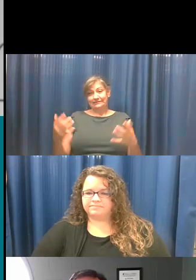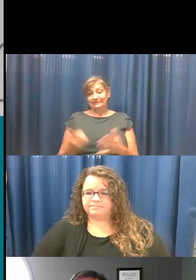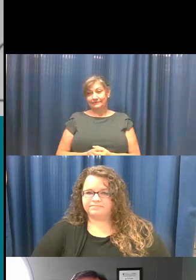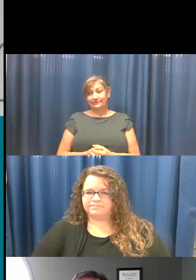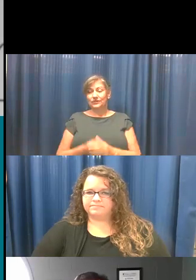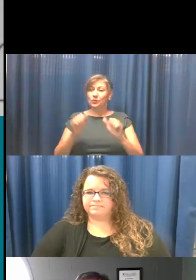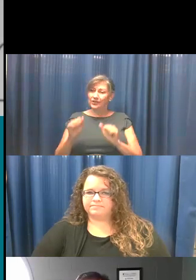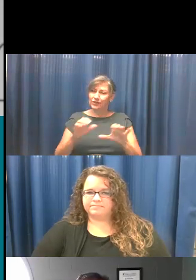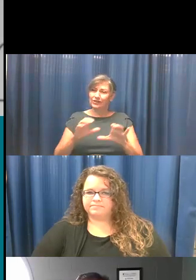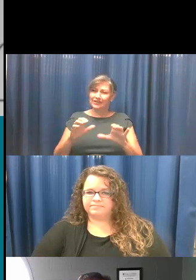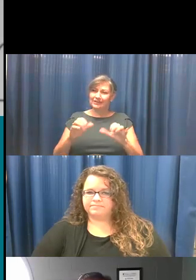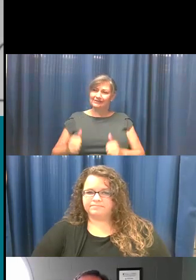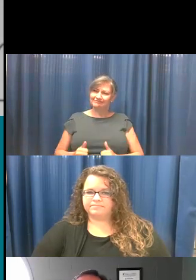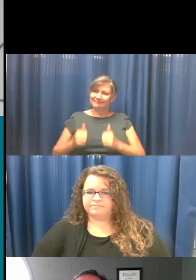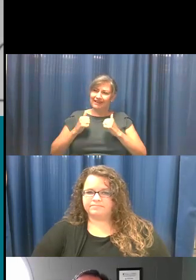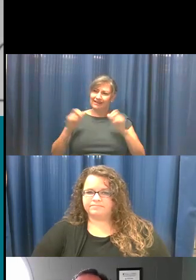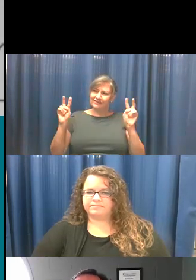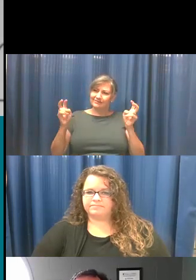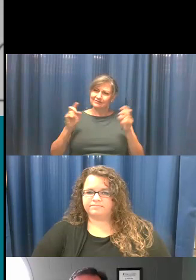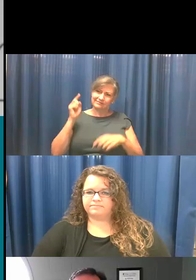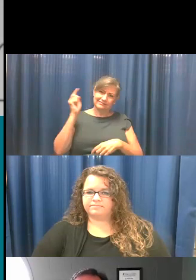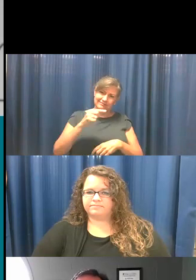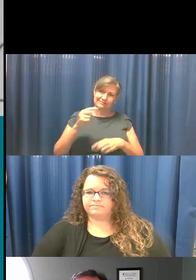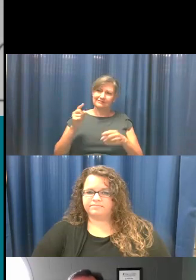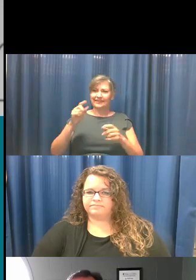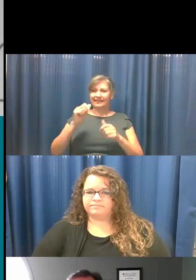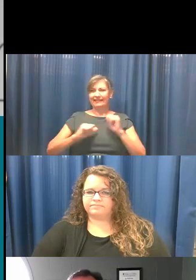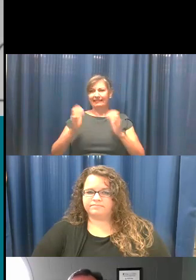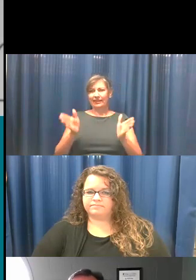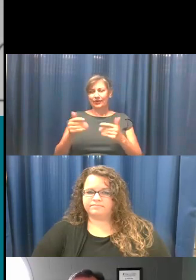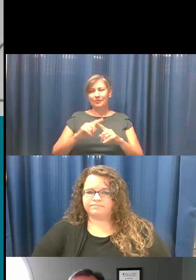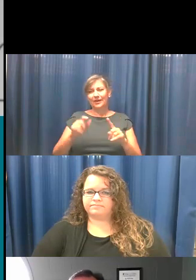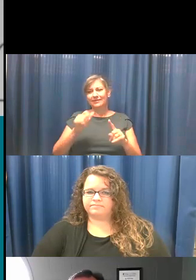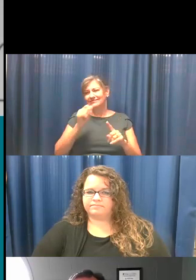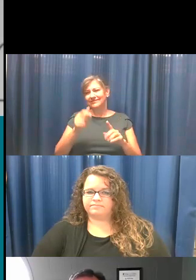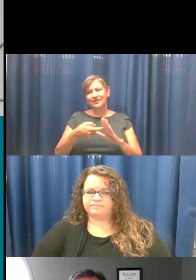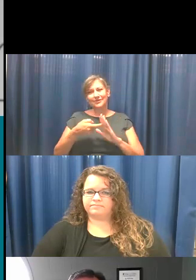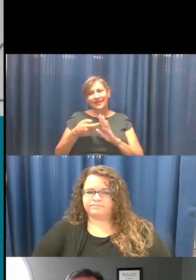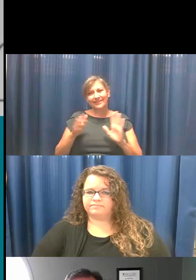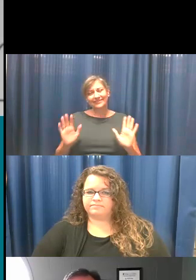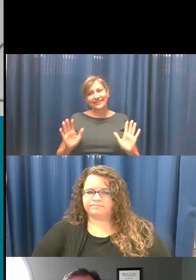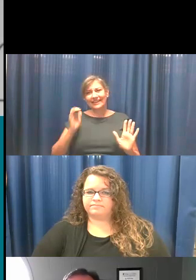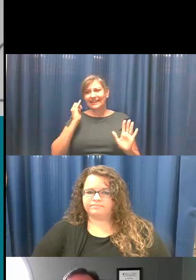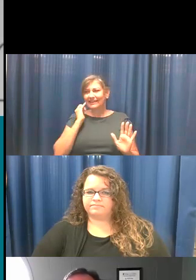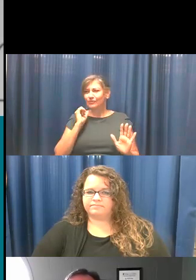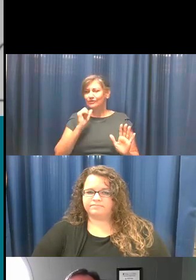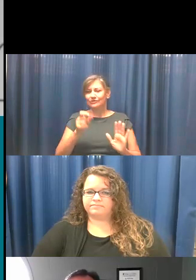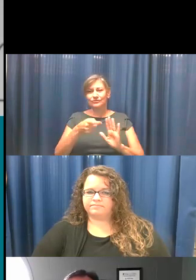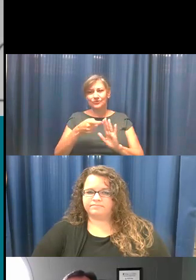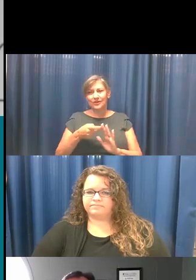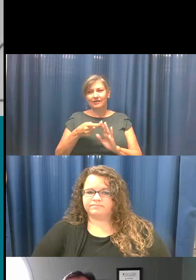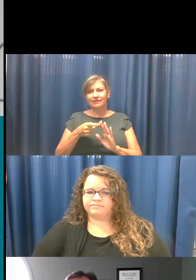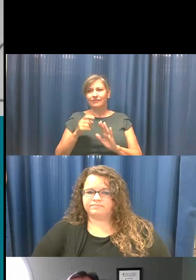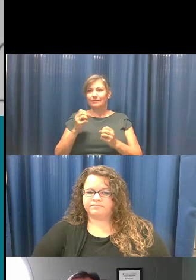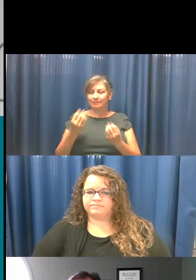this live in the theater, but we didn't have to. And where we didn't have to bring a large group of people